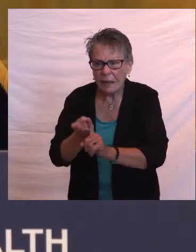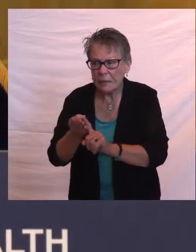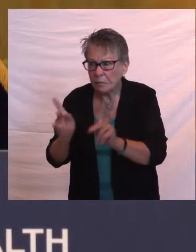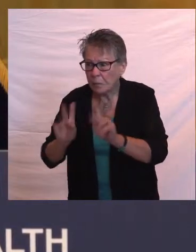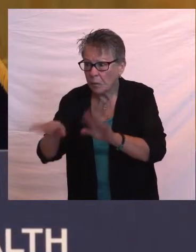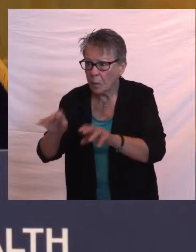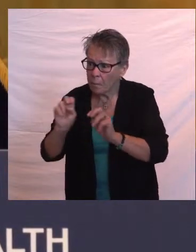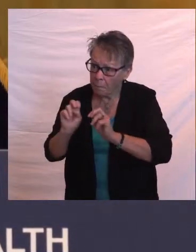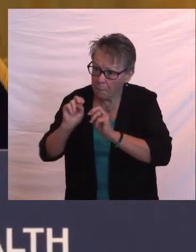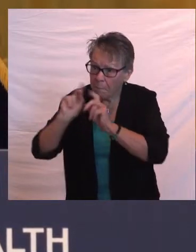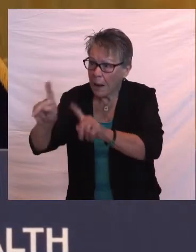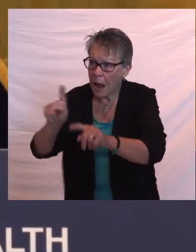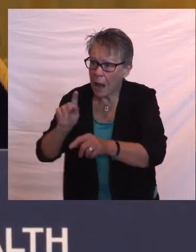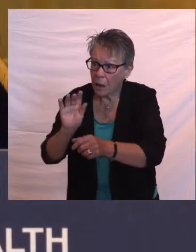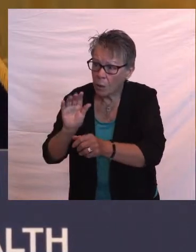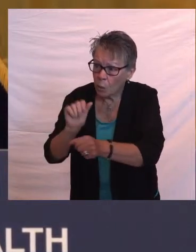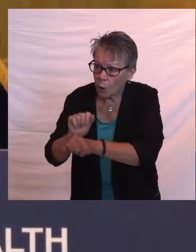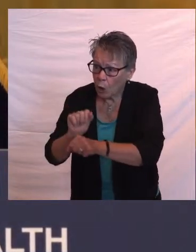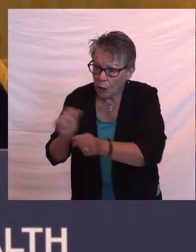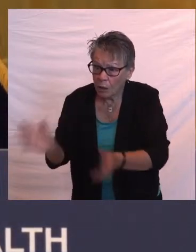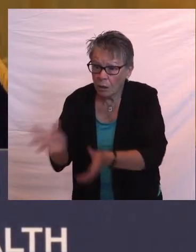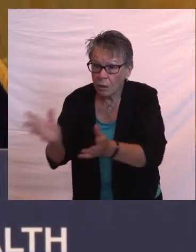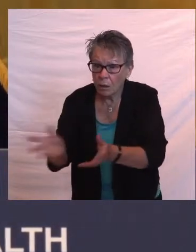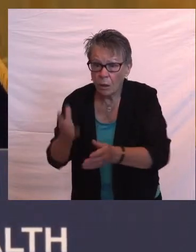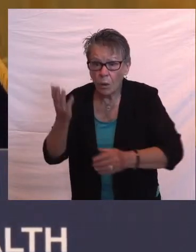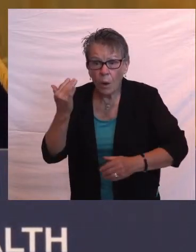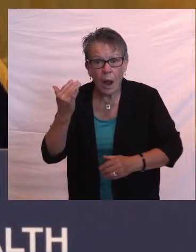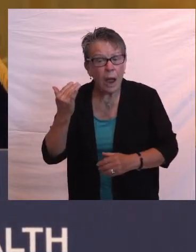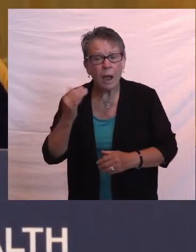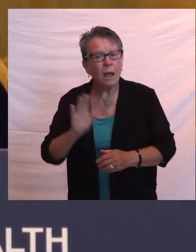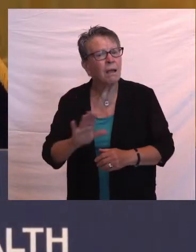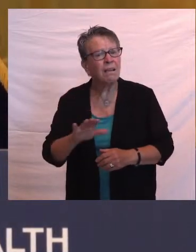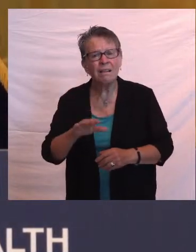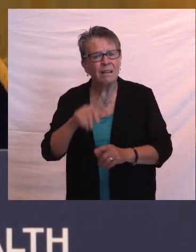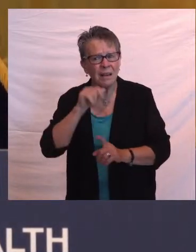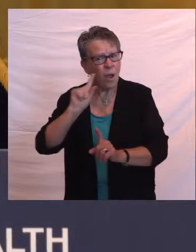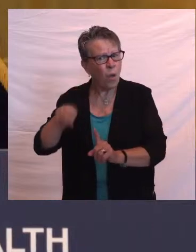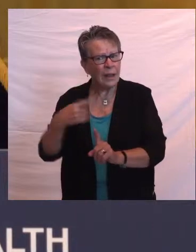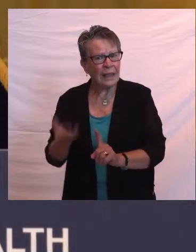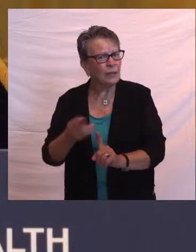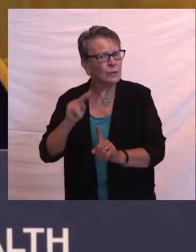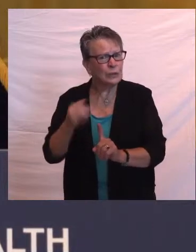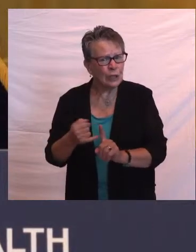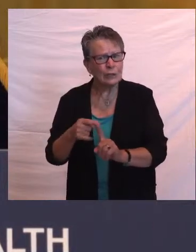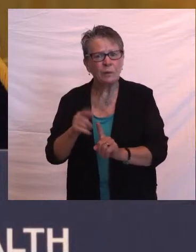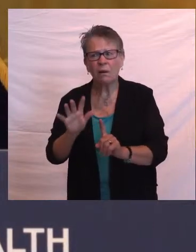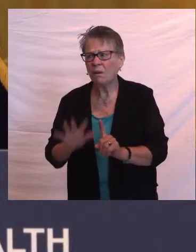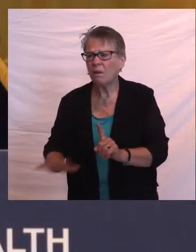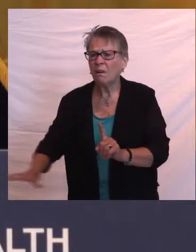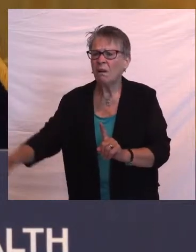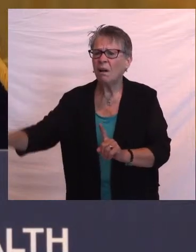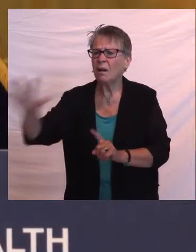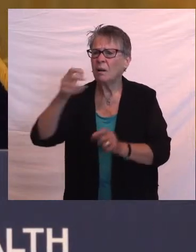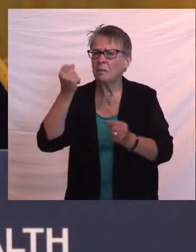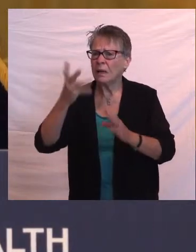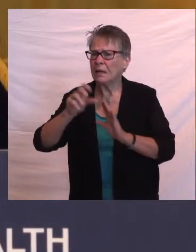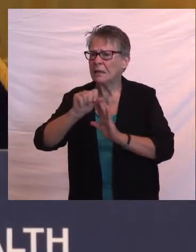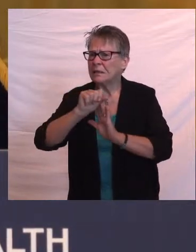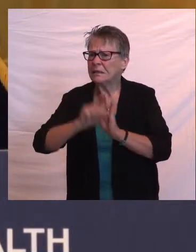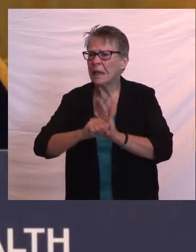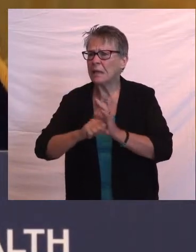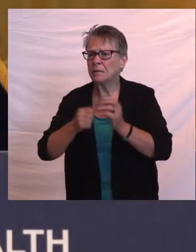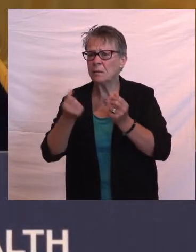see this not just in New Jersey, you see it around the country. Lots of job openings. I mean, I haven't been in a restaurant, a bar, a small business